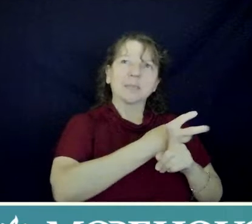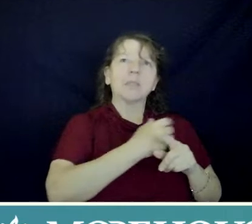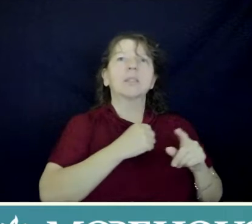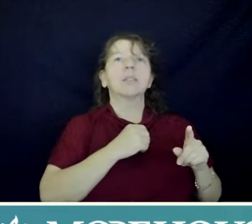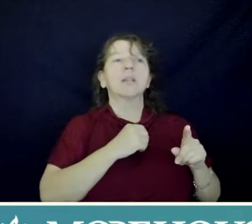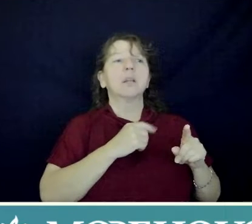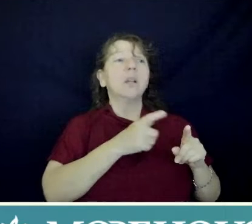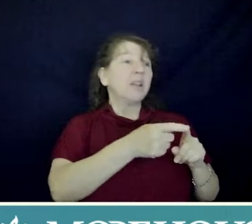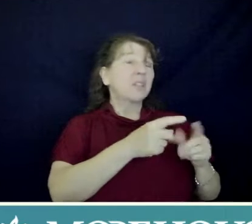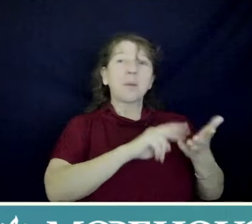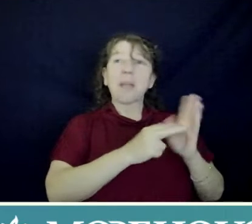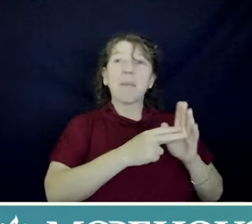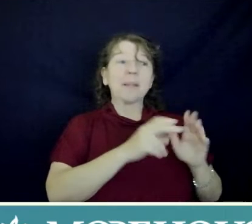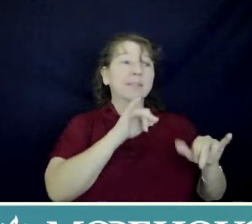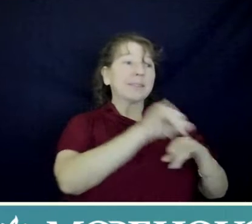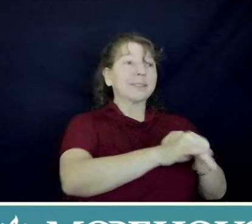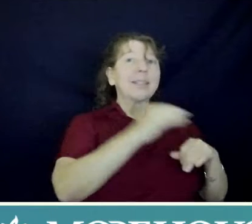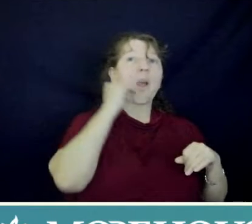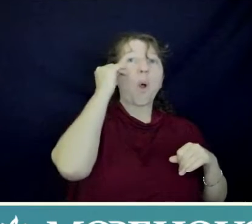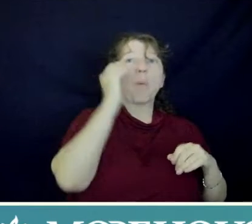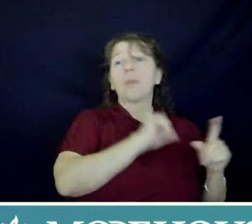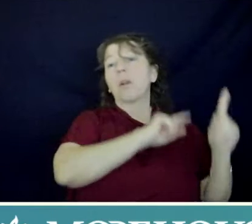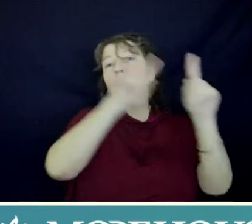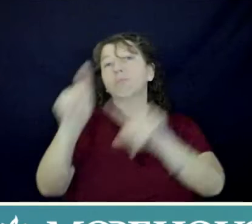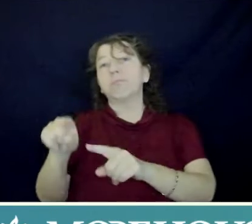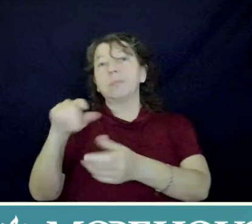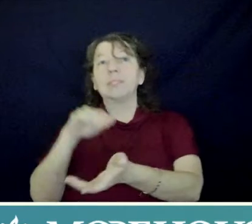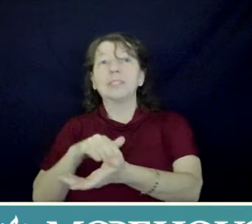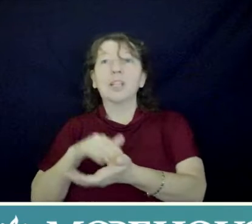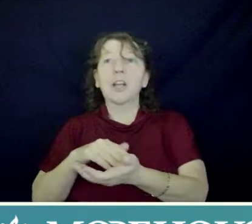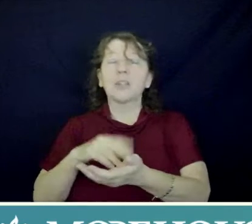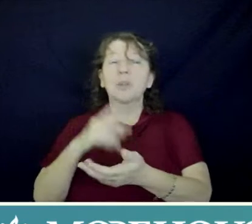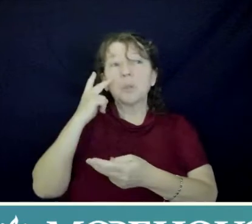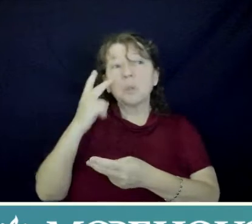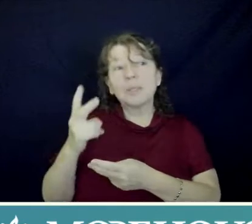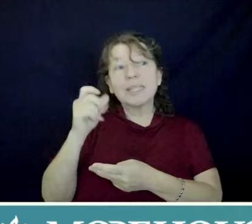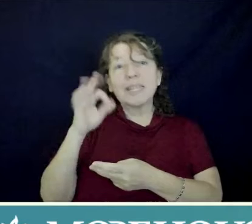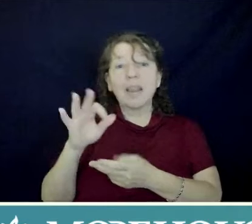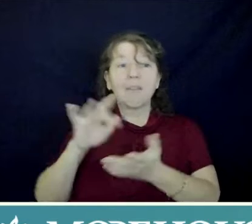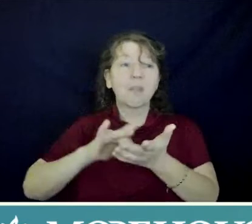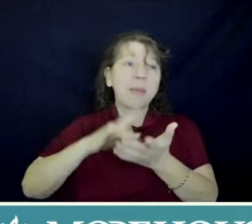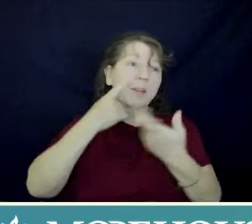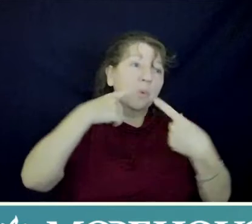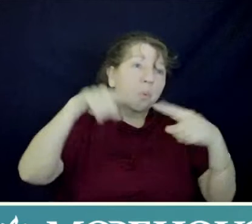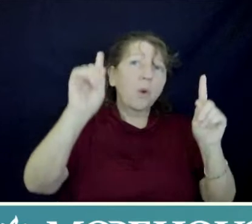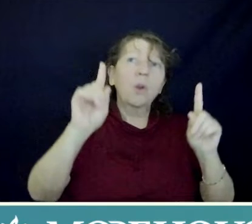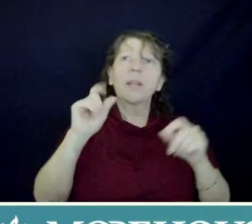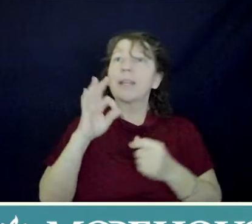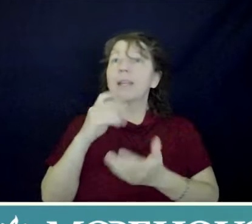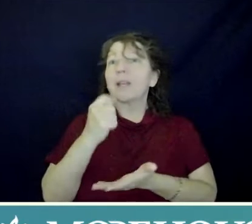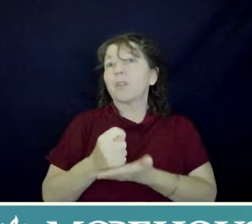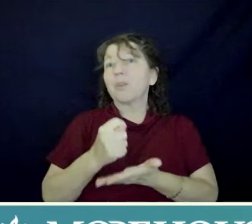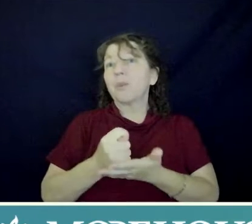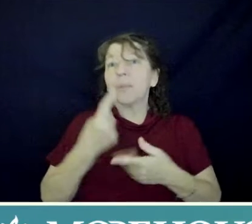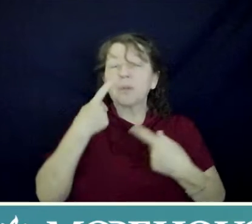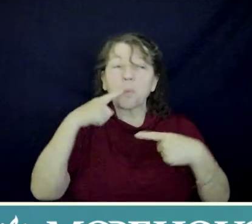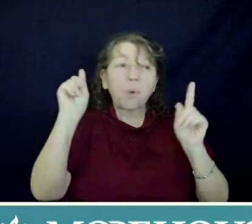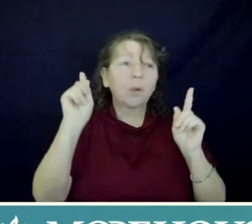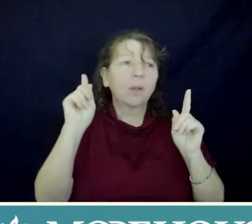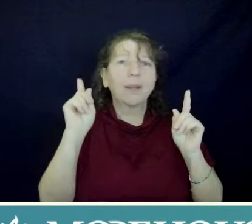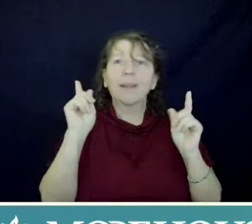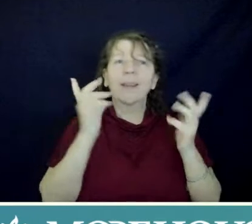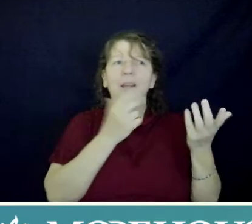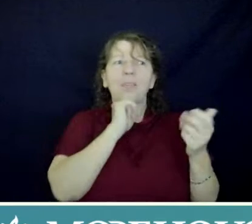regular contact with their clinician to make sure that they're responding positively to their treatment and that other health issues are